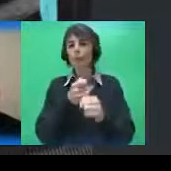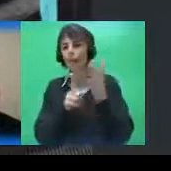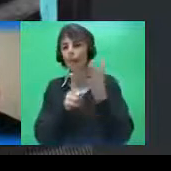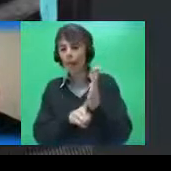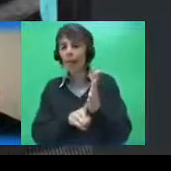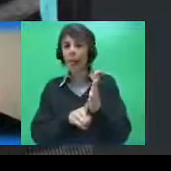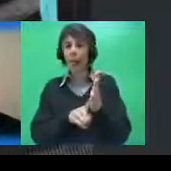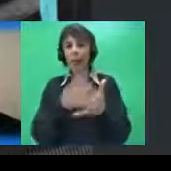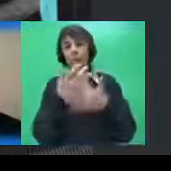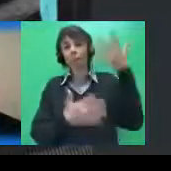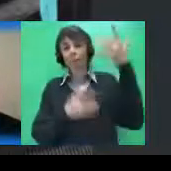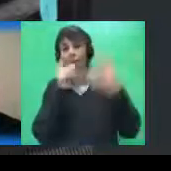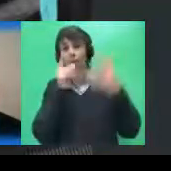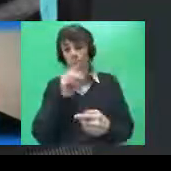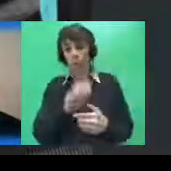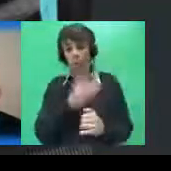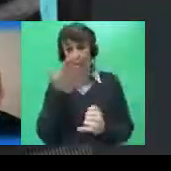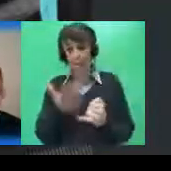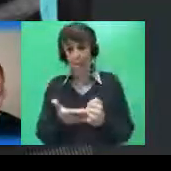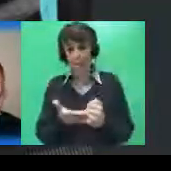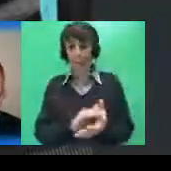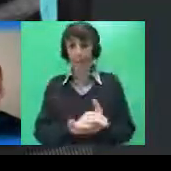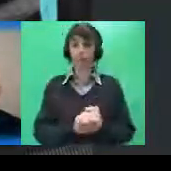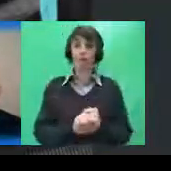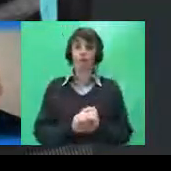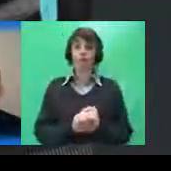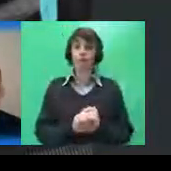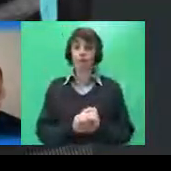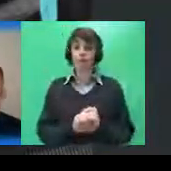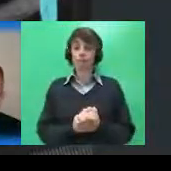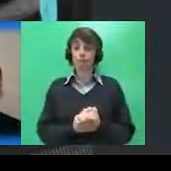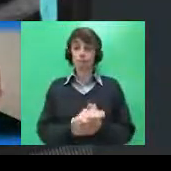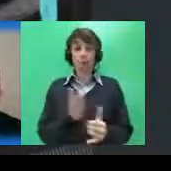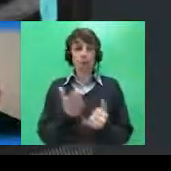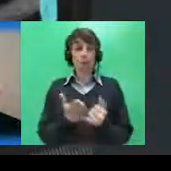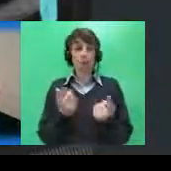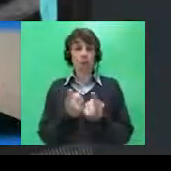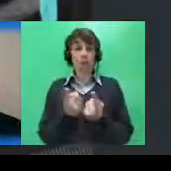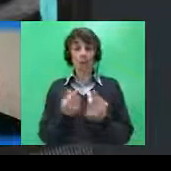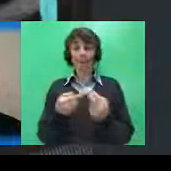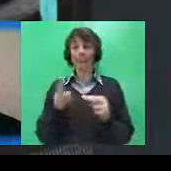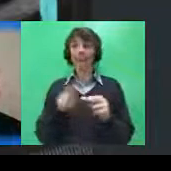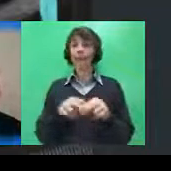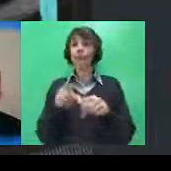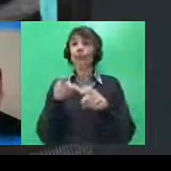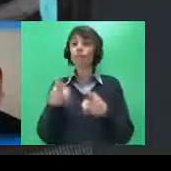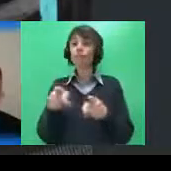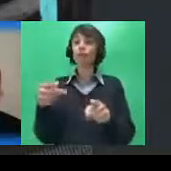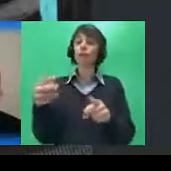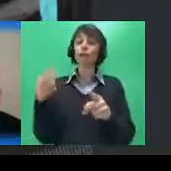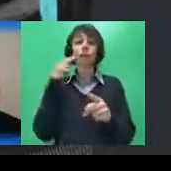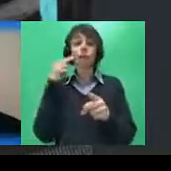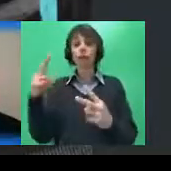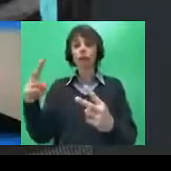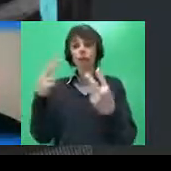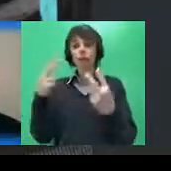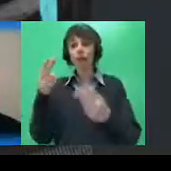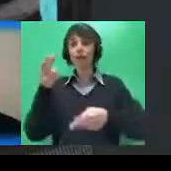Just one final thing before I pass you on. If you're using the interpreter today, you'll probably be able to see those